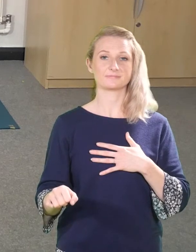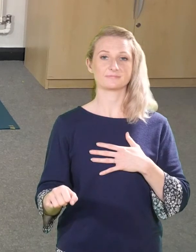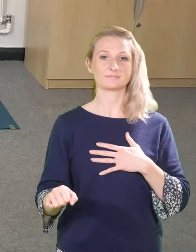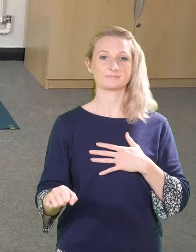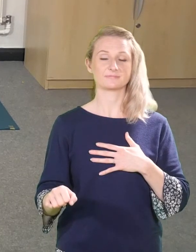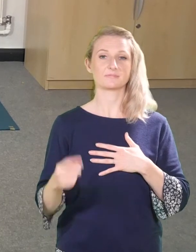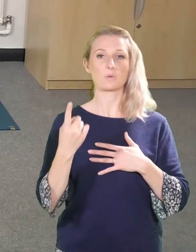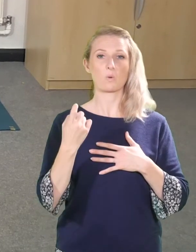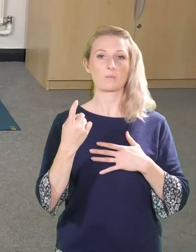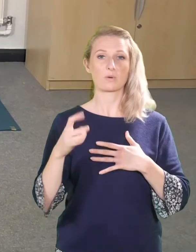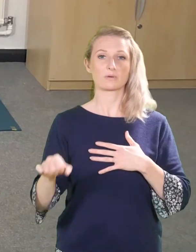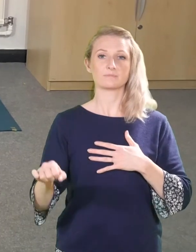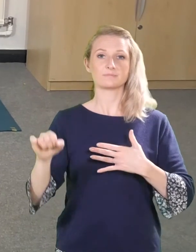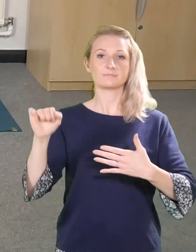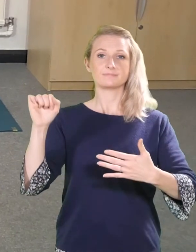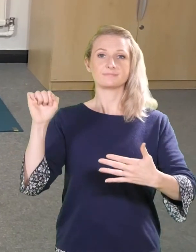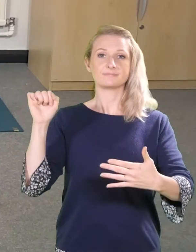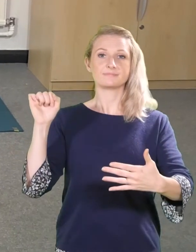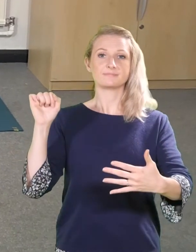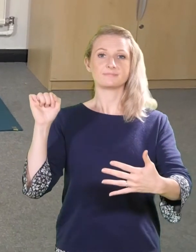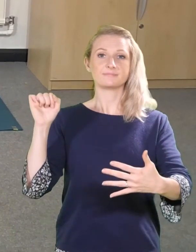Last time, inhale, up.